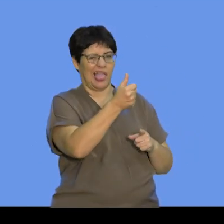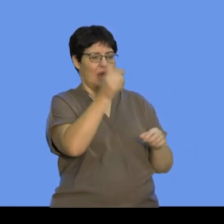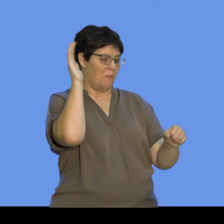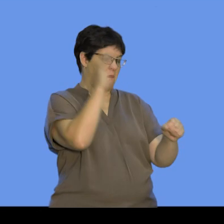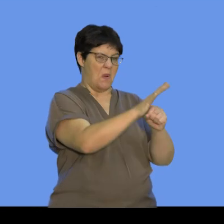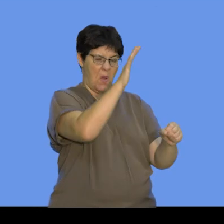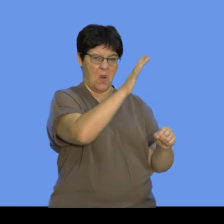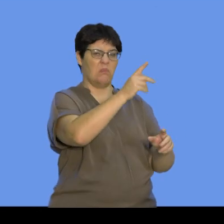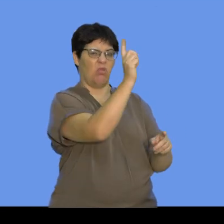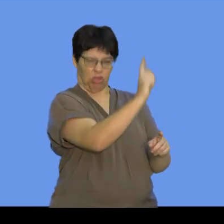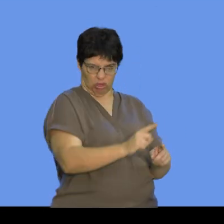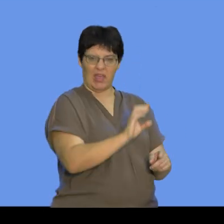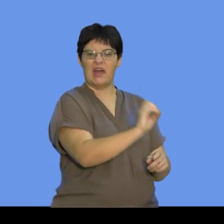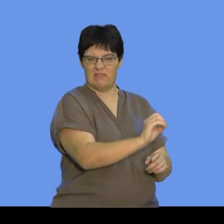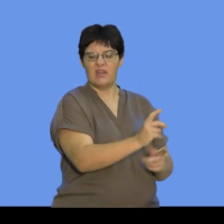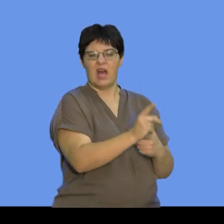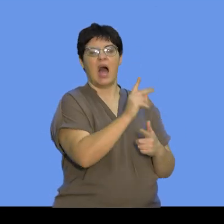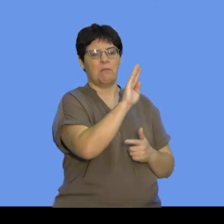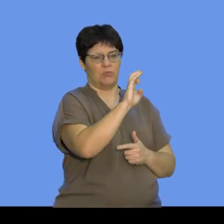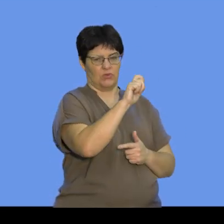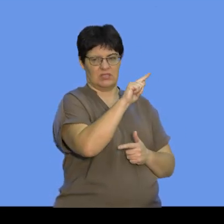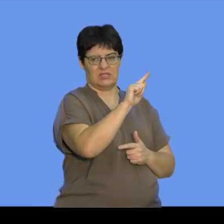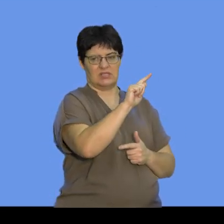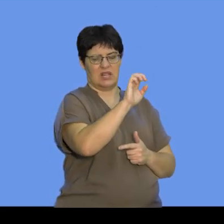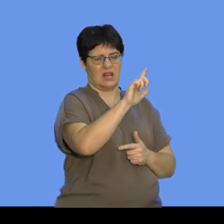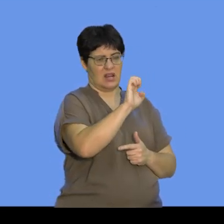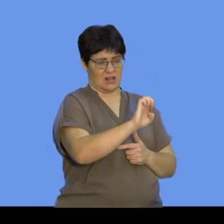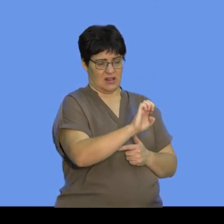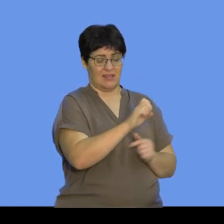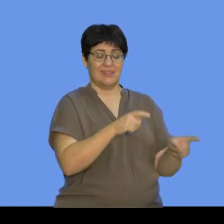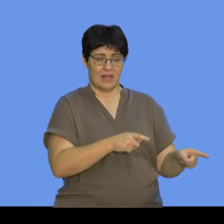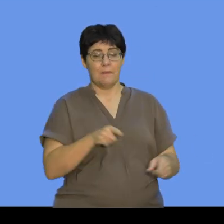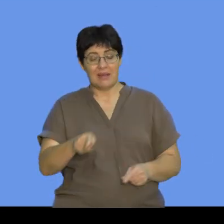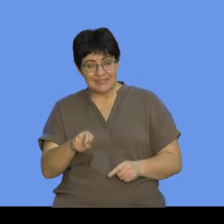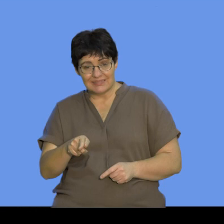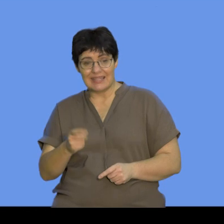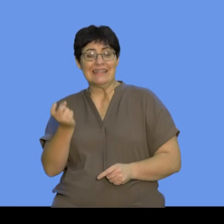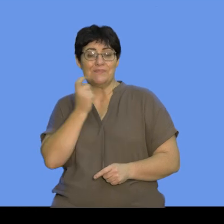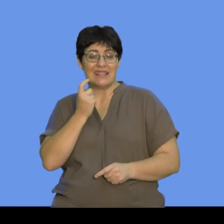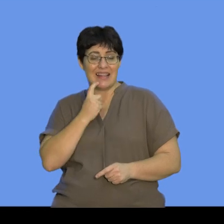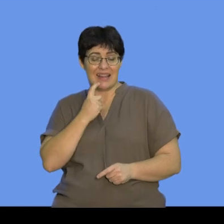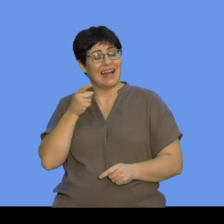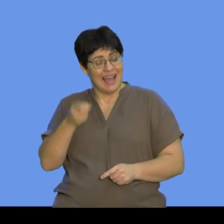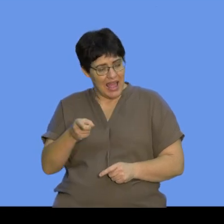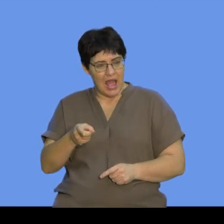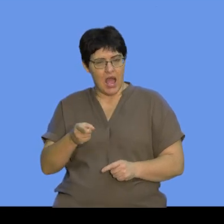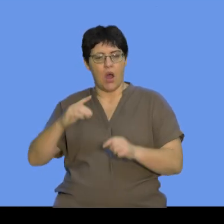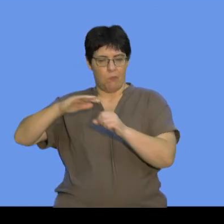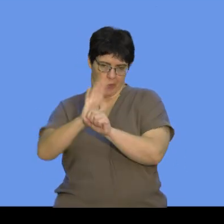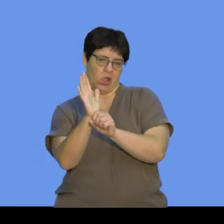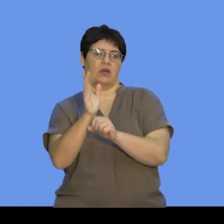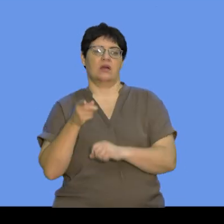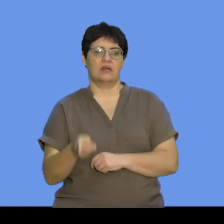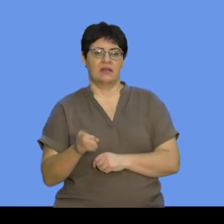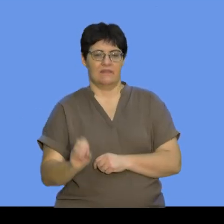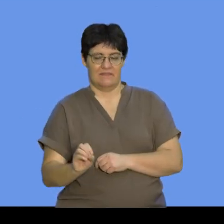and then at the same time we are saying that the metal is malleable. Okay, so a metal can be molded into